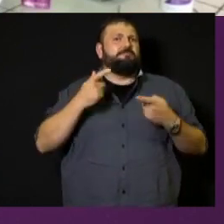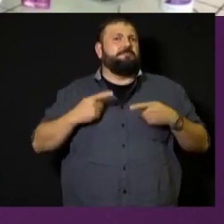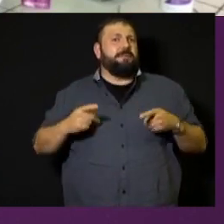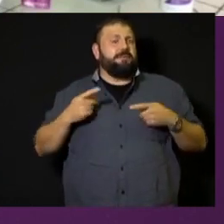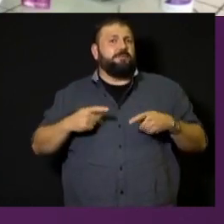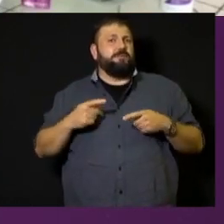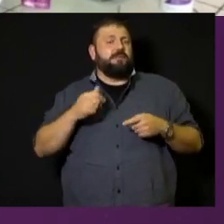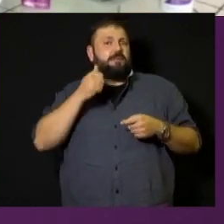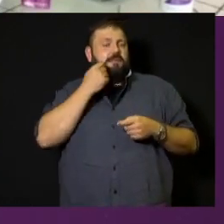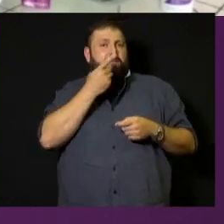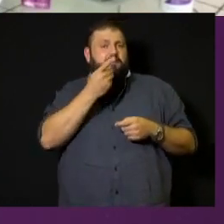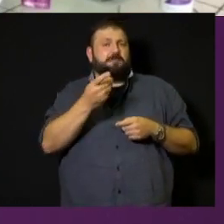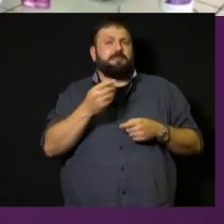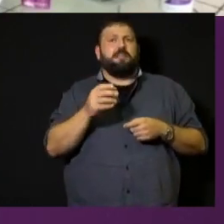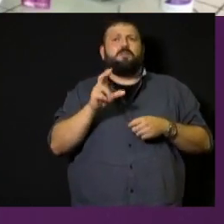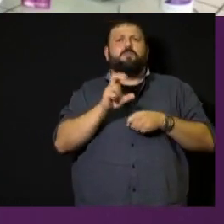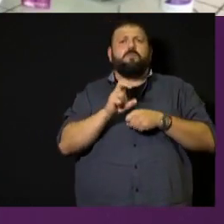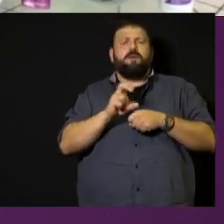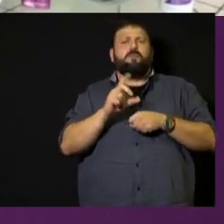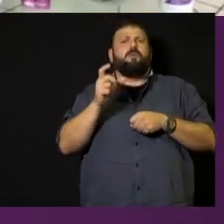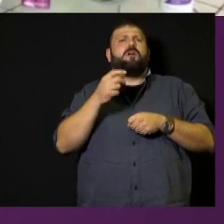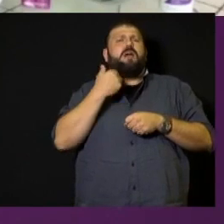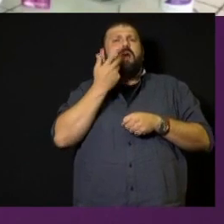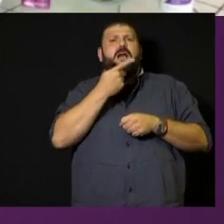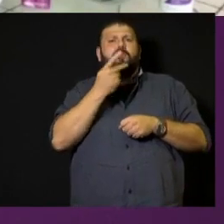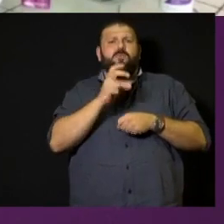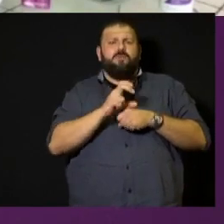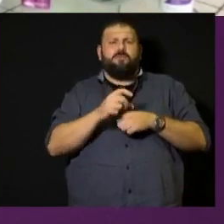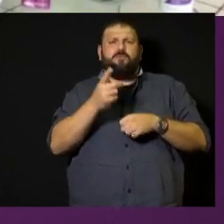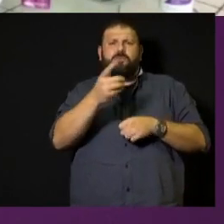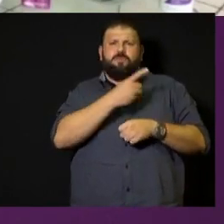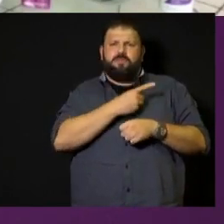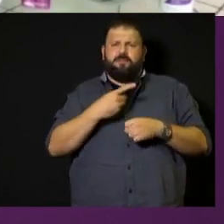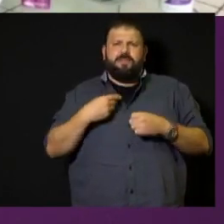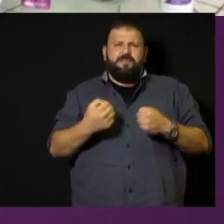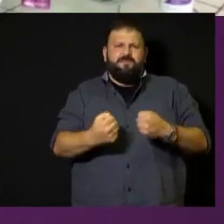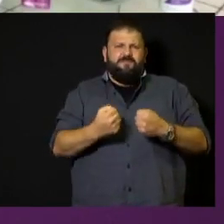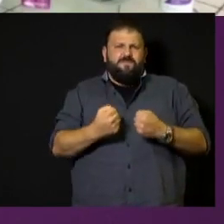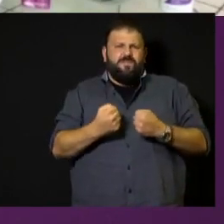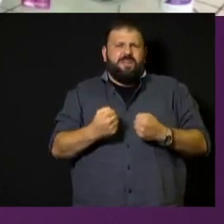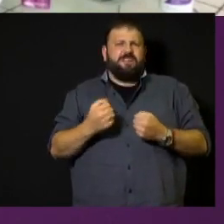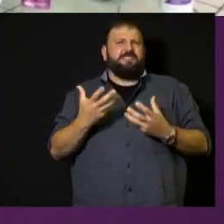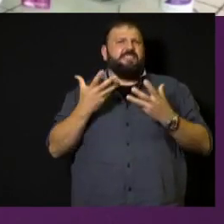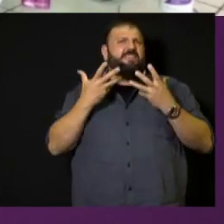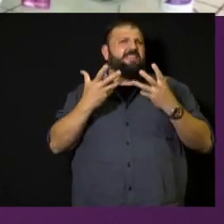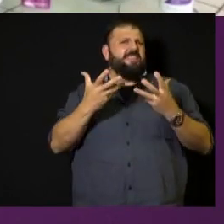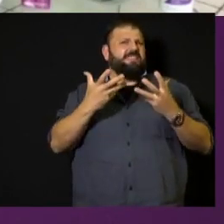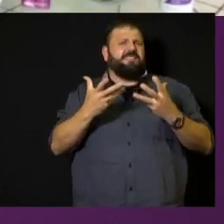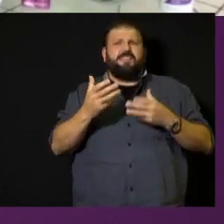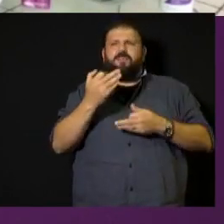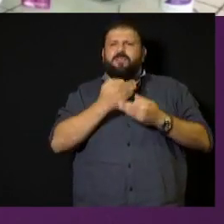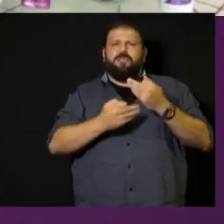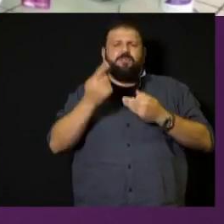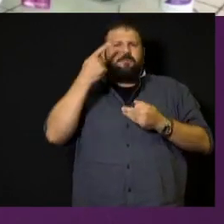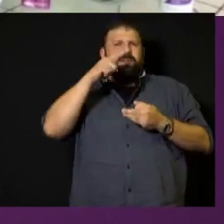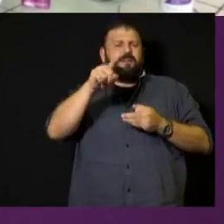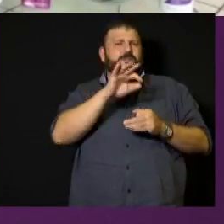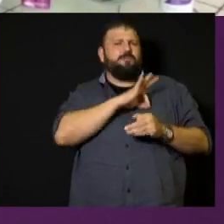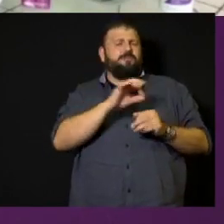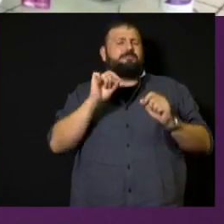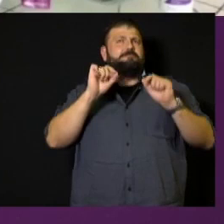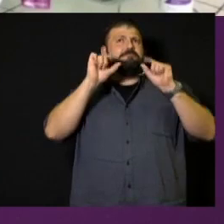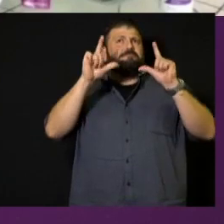talk about this courage and the desire, that people that wake